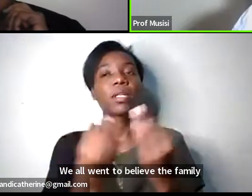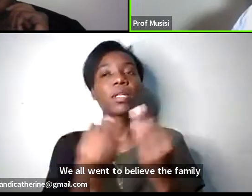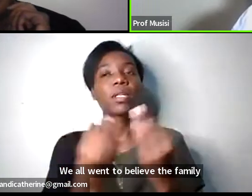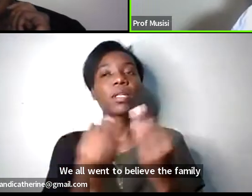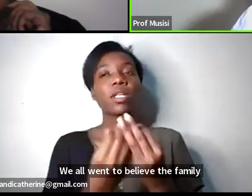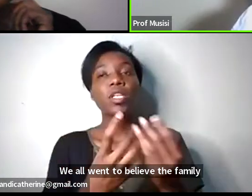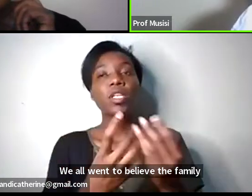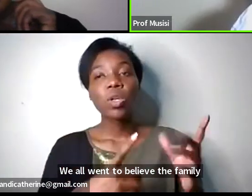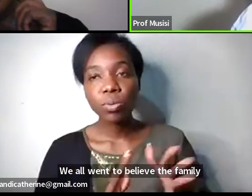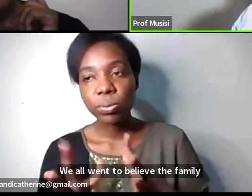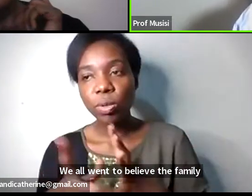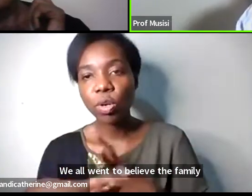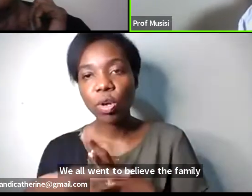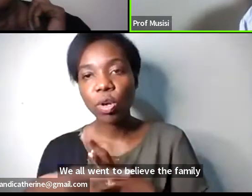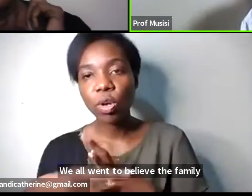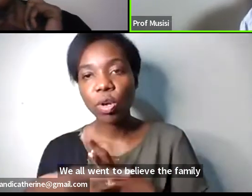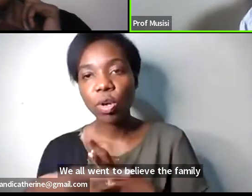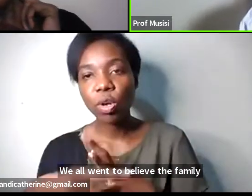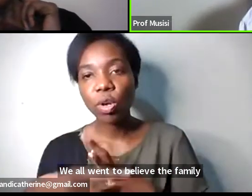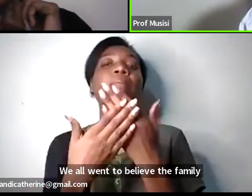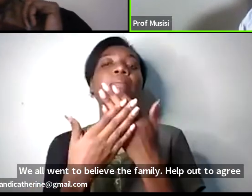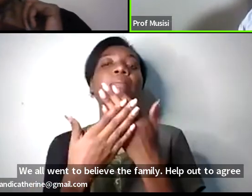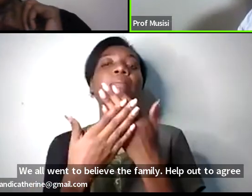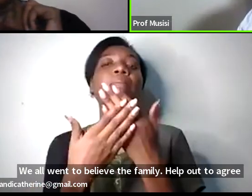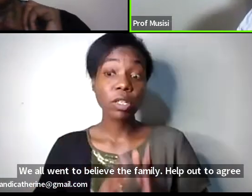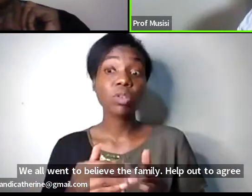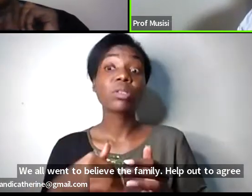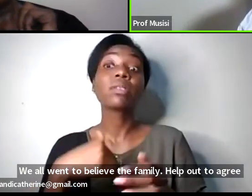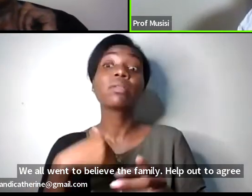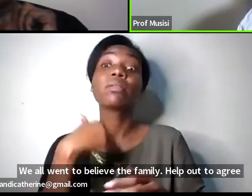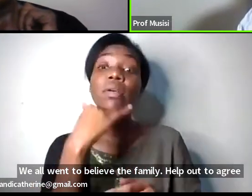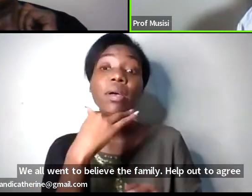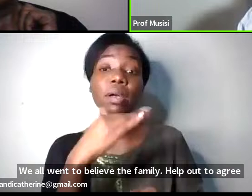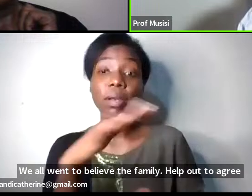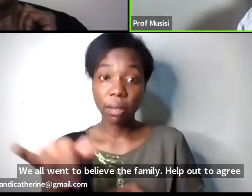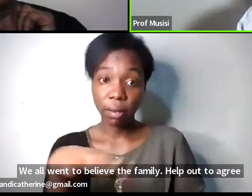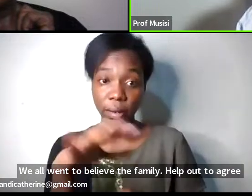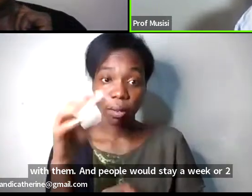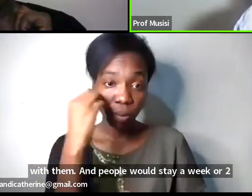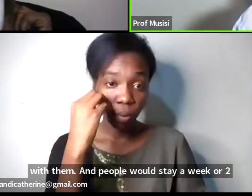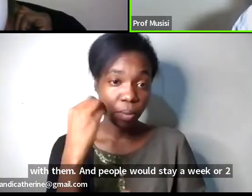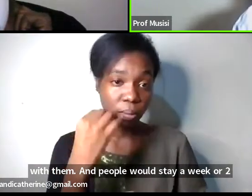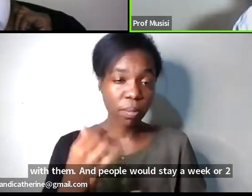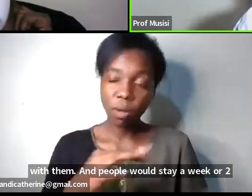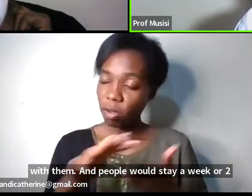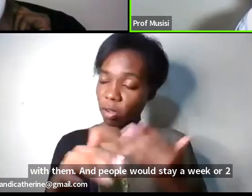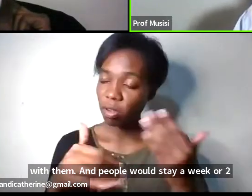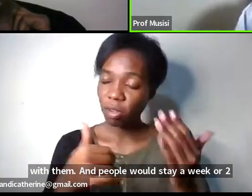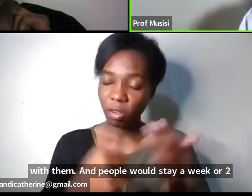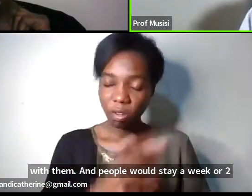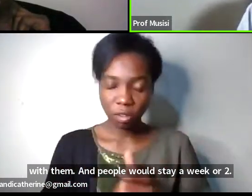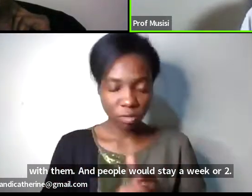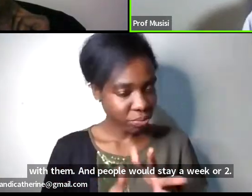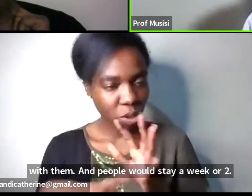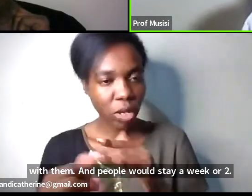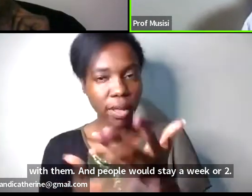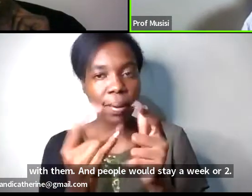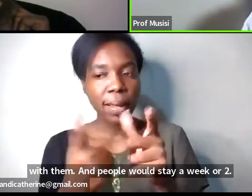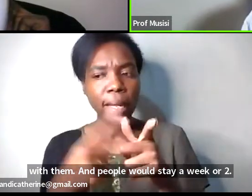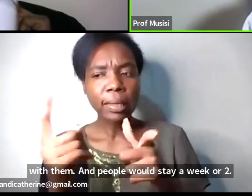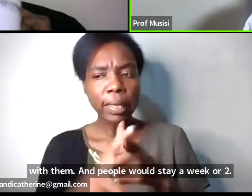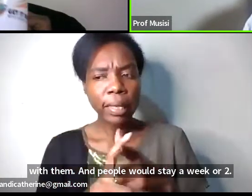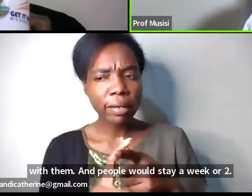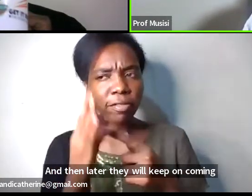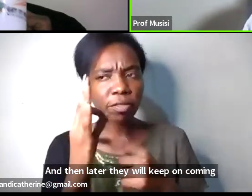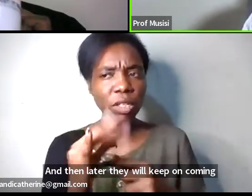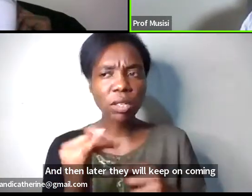grieve with them. And people would stay a week or two. And then later, they would keep on coming back